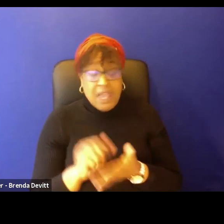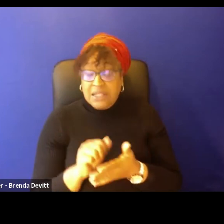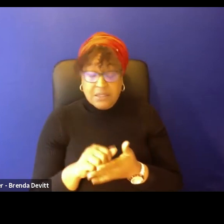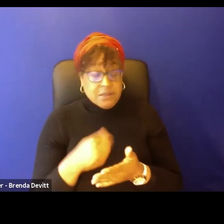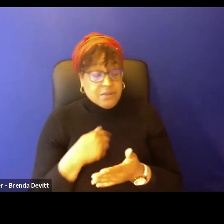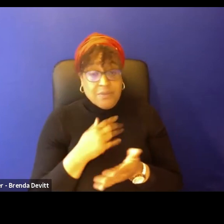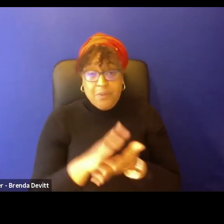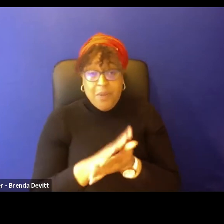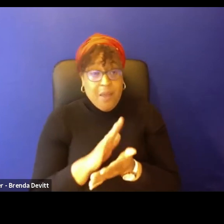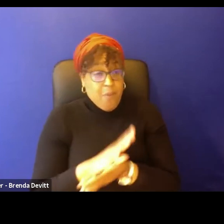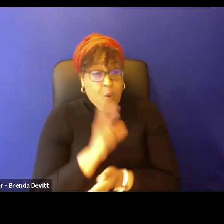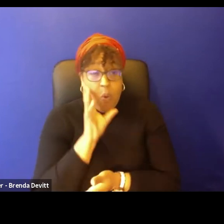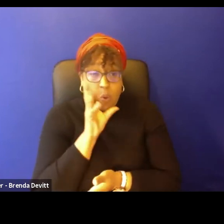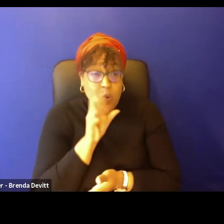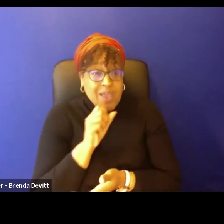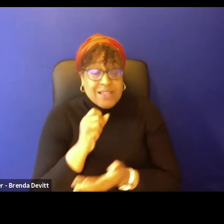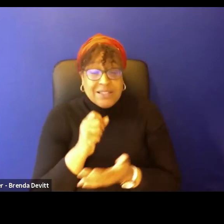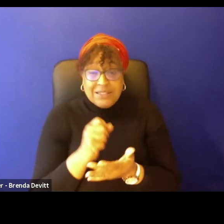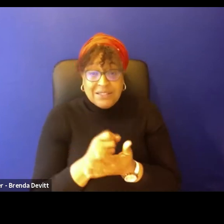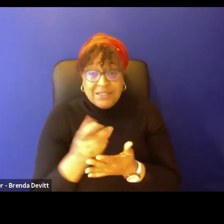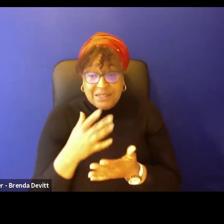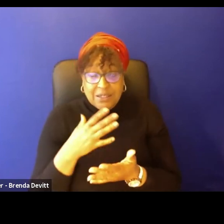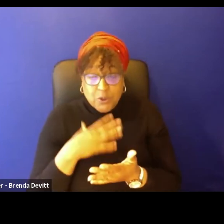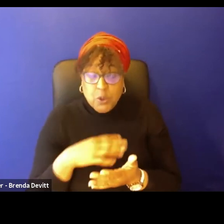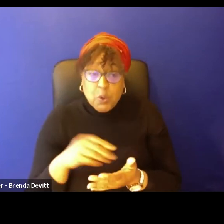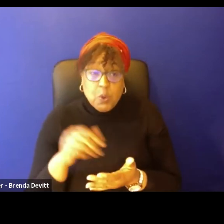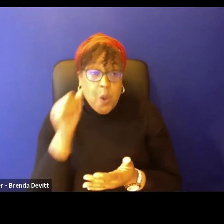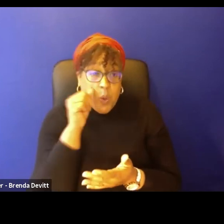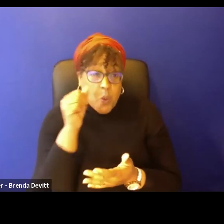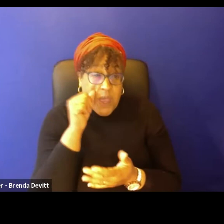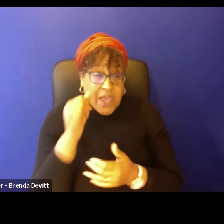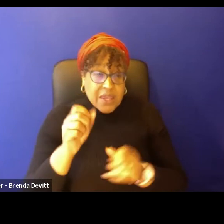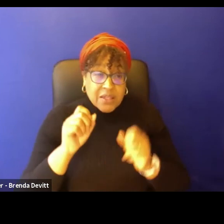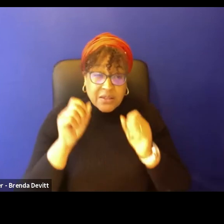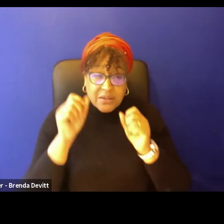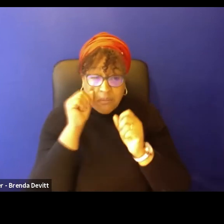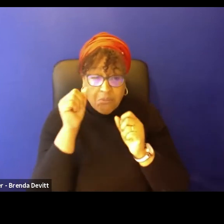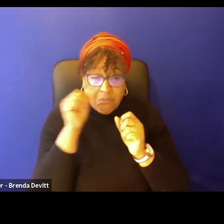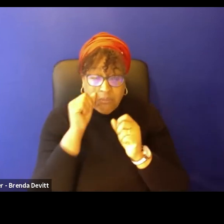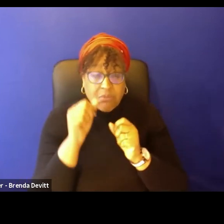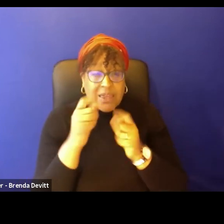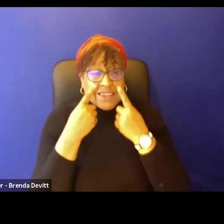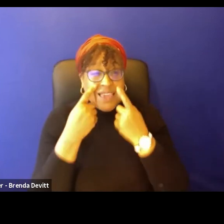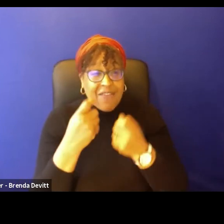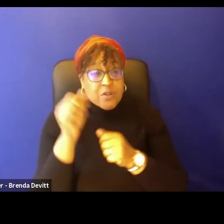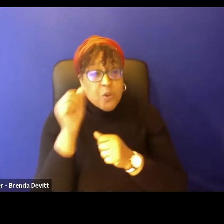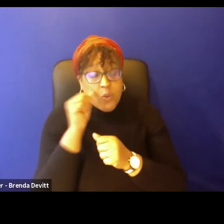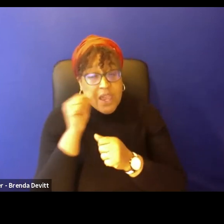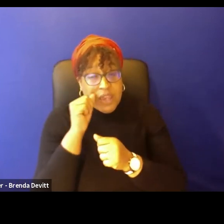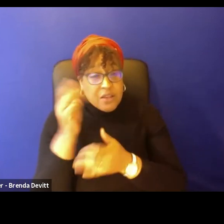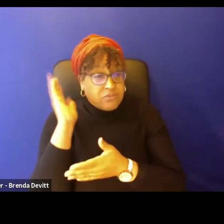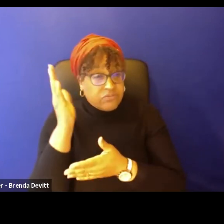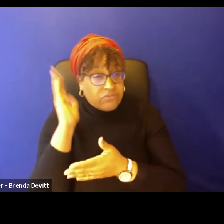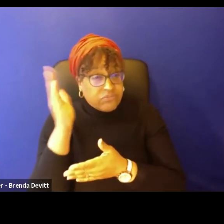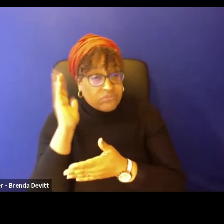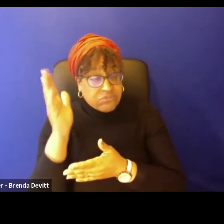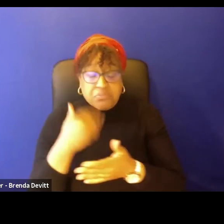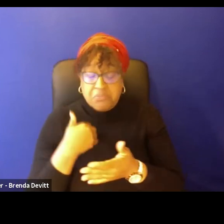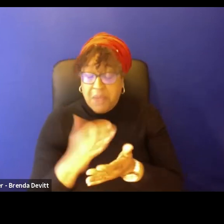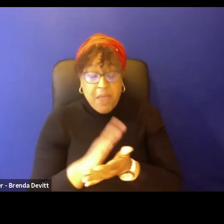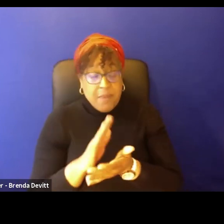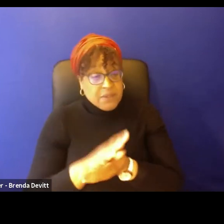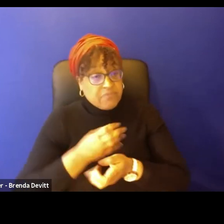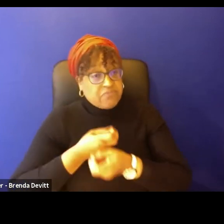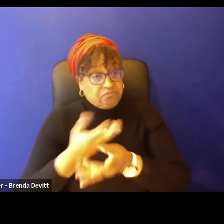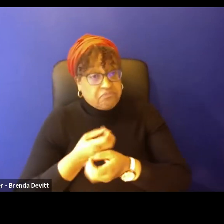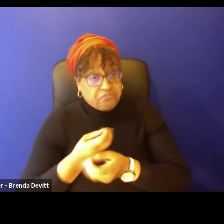to always facilitate some awareness sessions and raise awareness of carers. Yeah, we did a recent